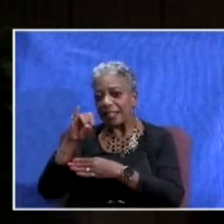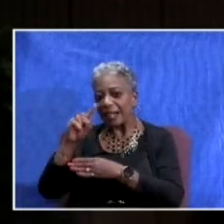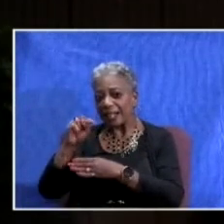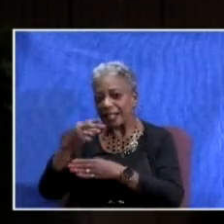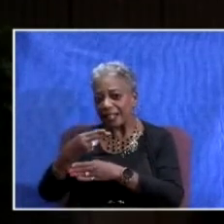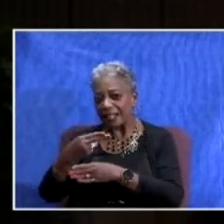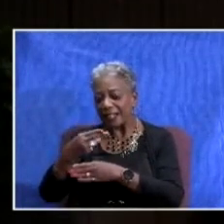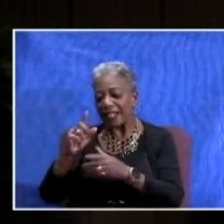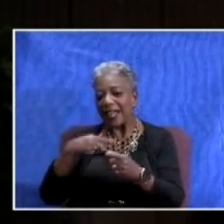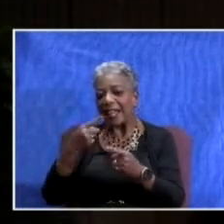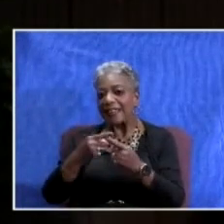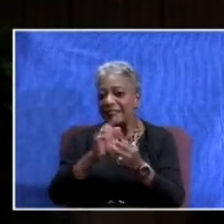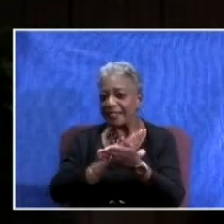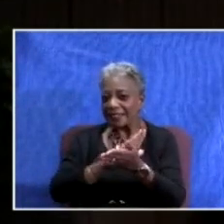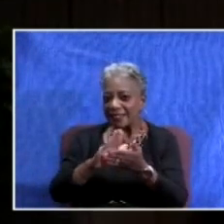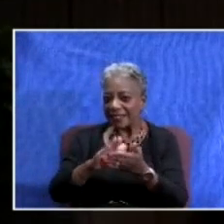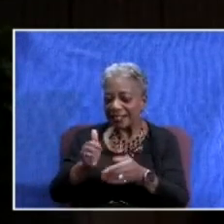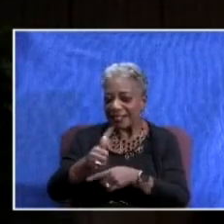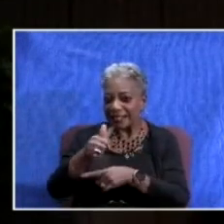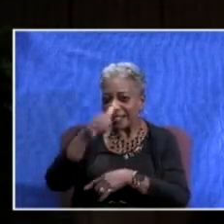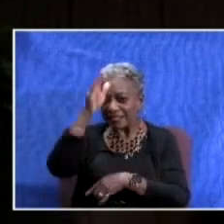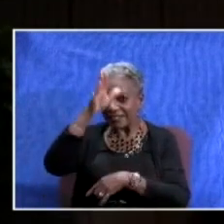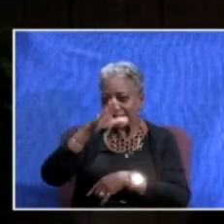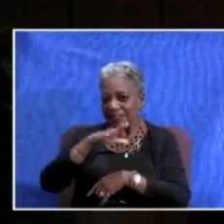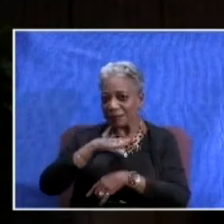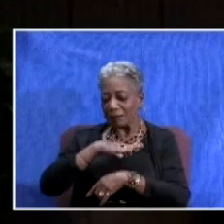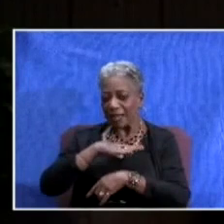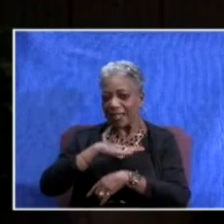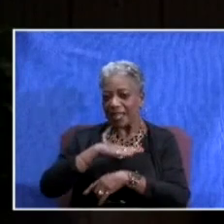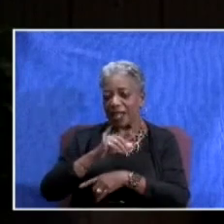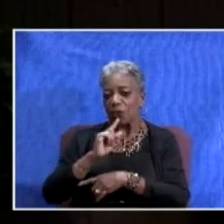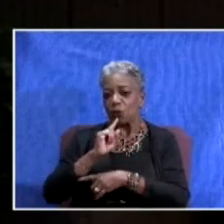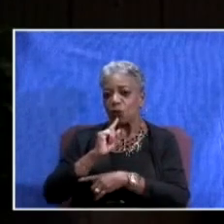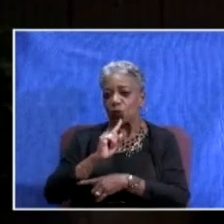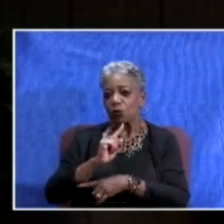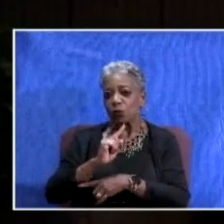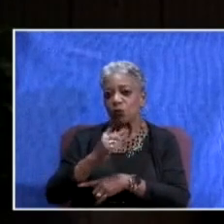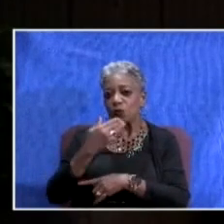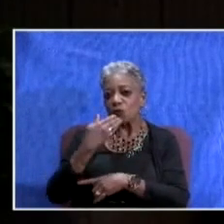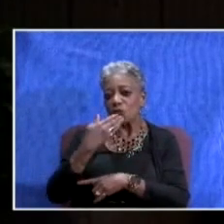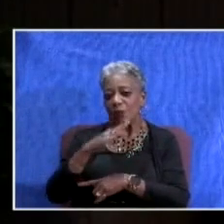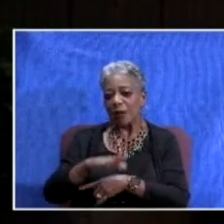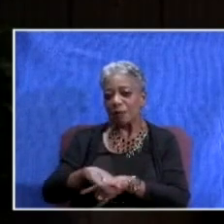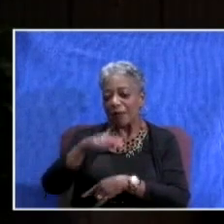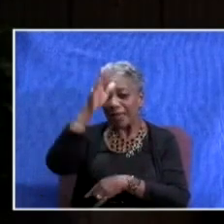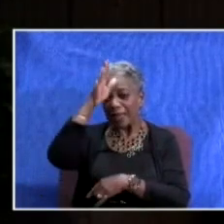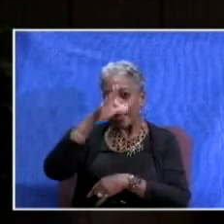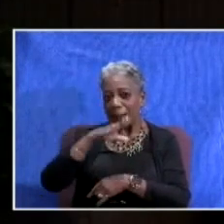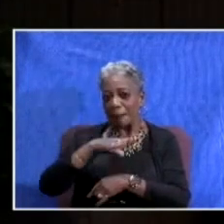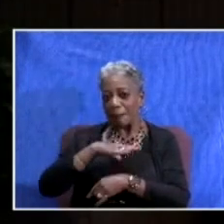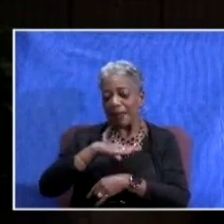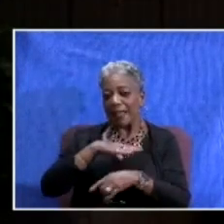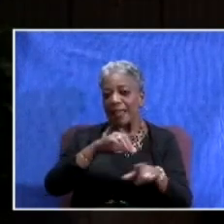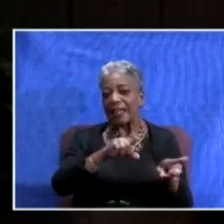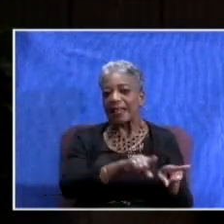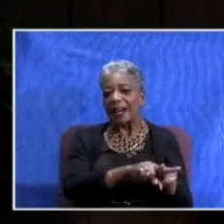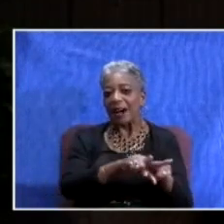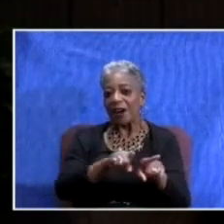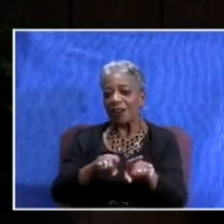man at the same time. He's the greatest friend, but he don't play. And that is Mark